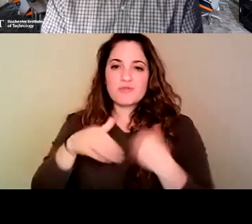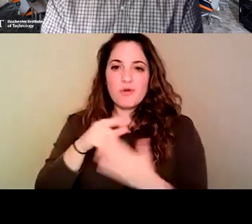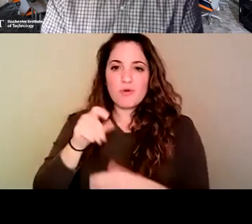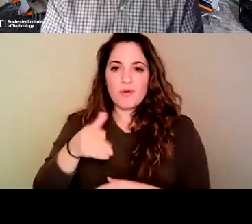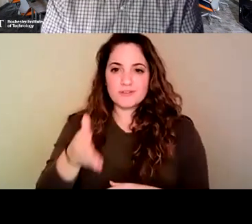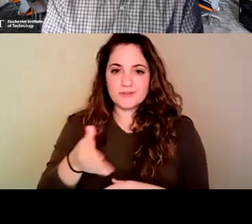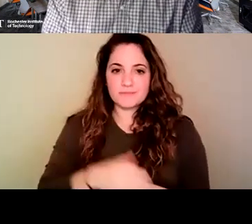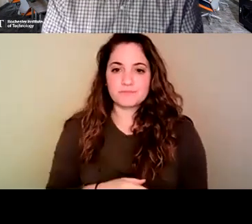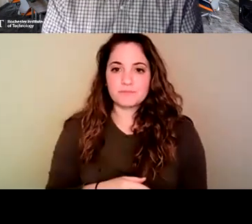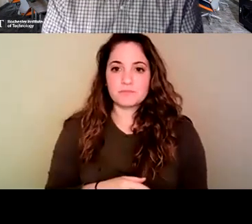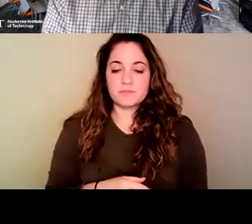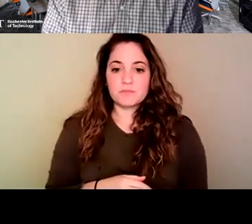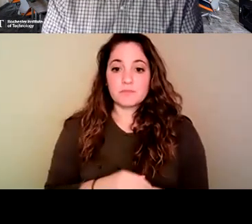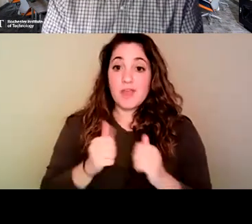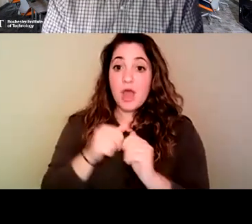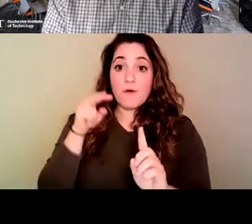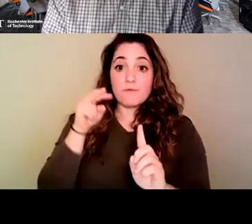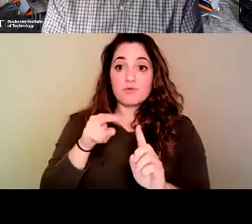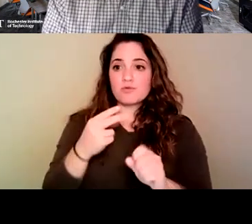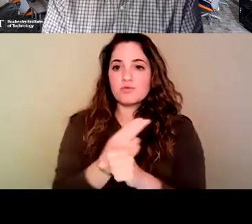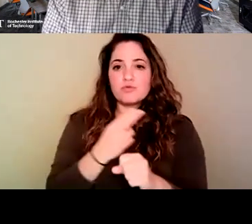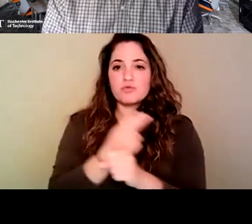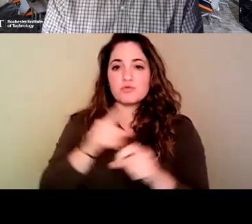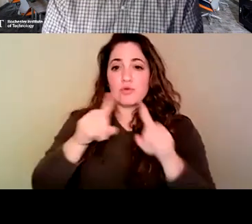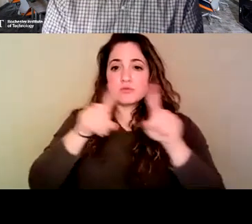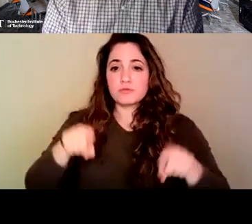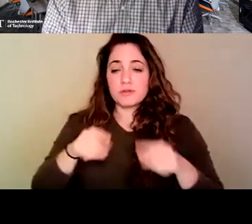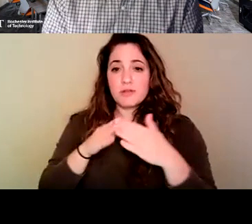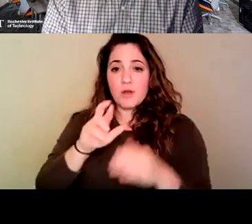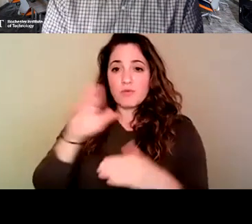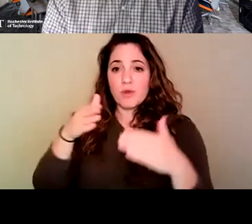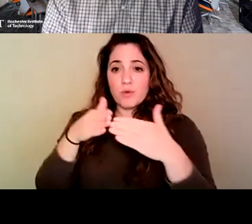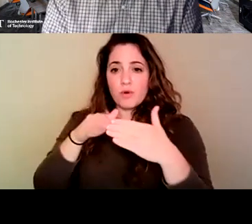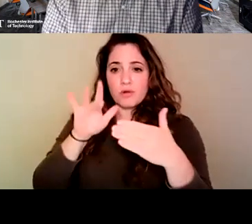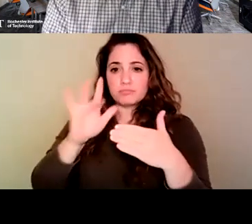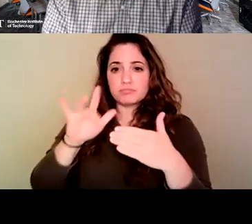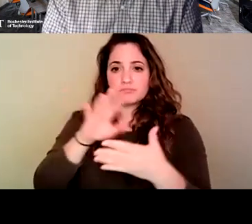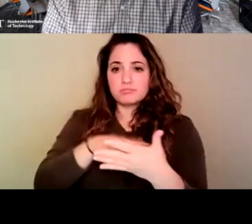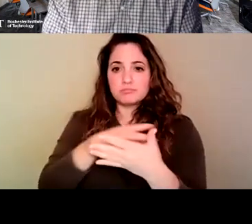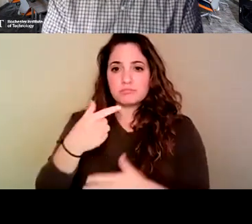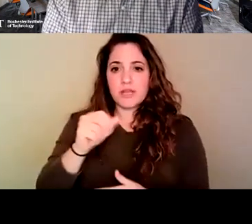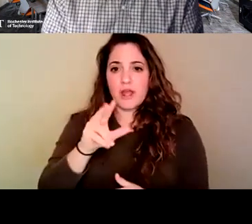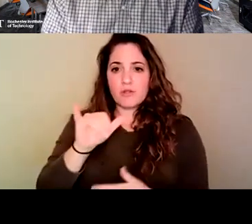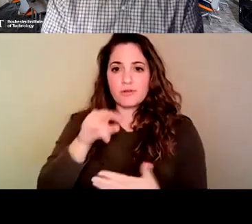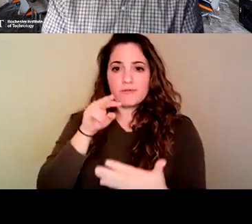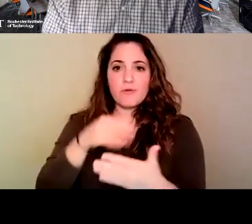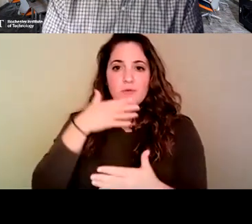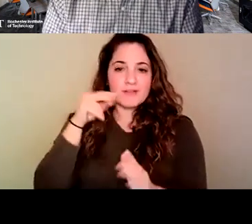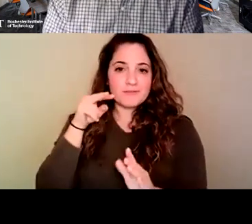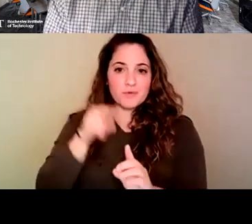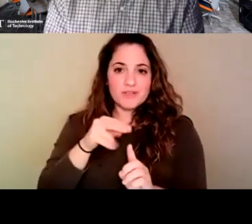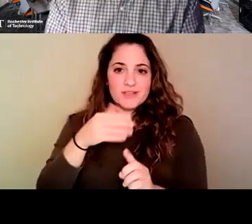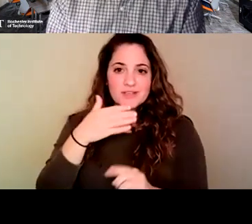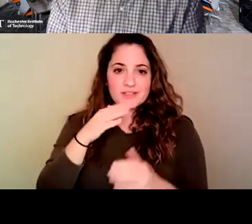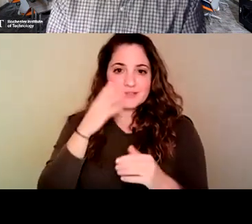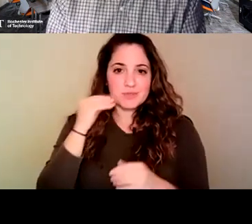your viewing preference in the upper right-hand corner of the screen. Select gallery view for the best viewing experience. With that, I'll